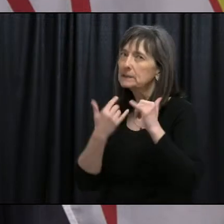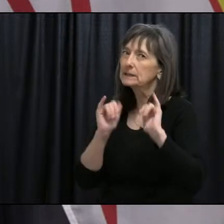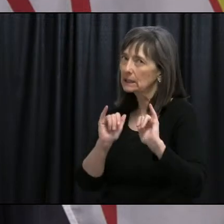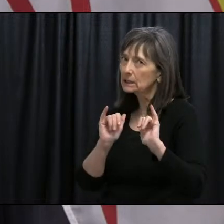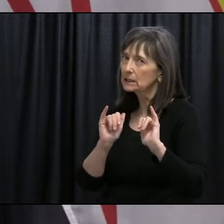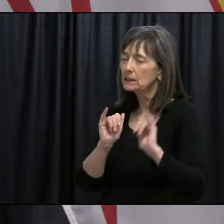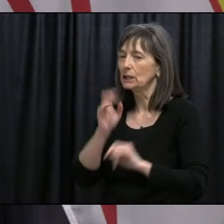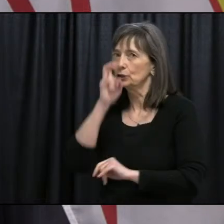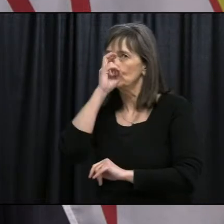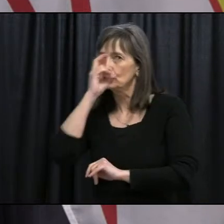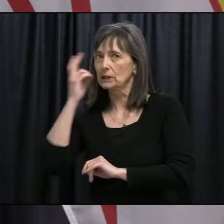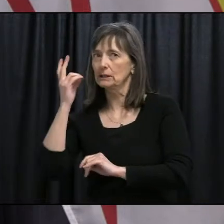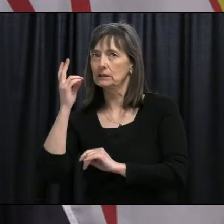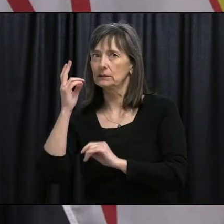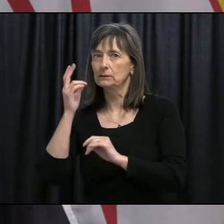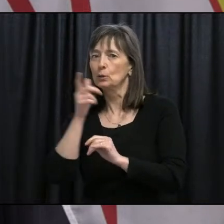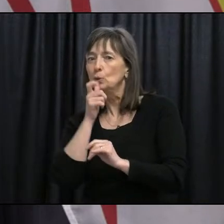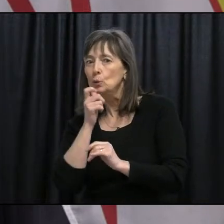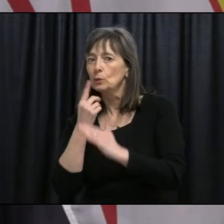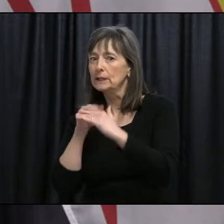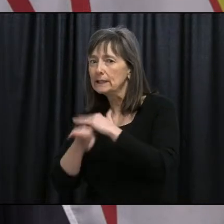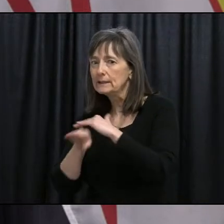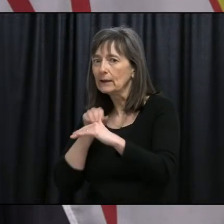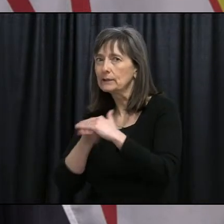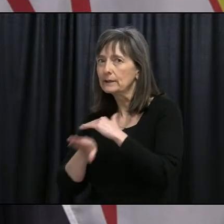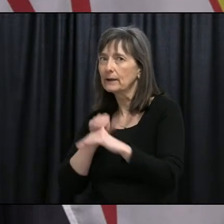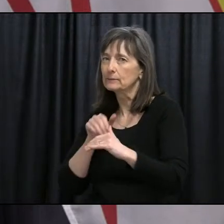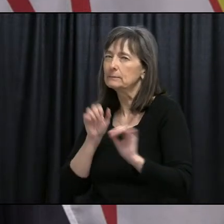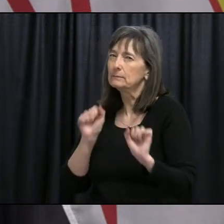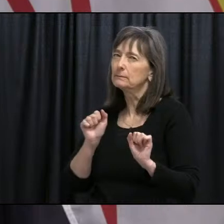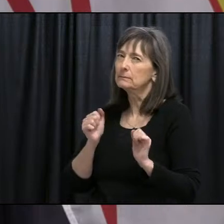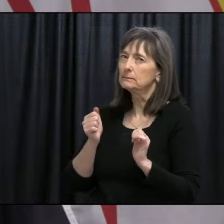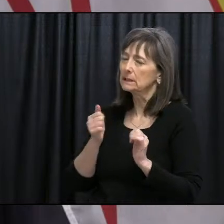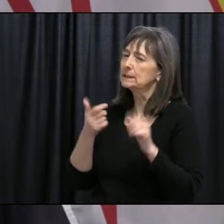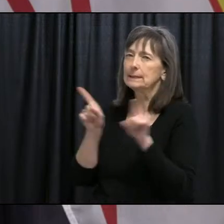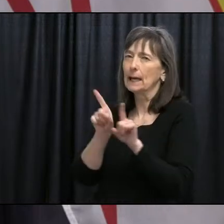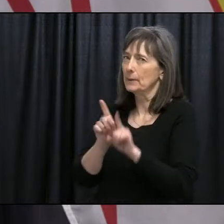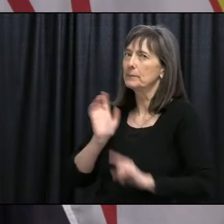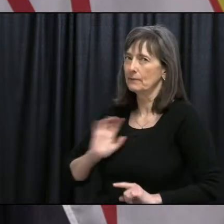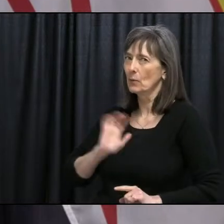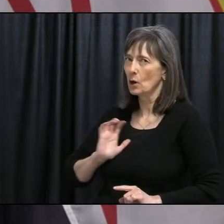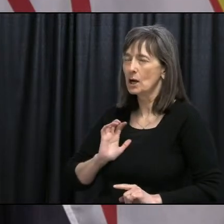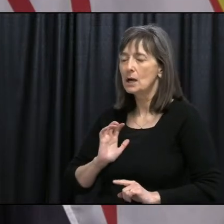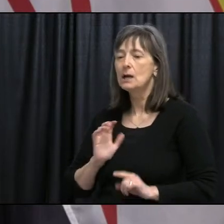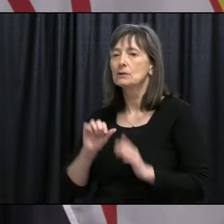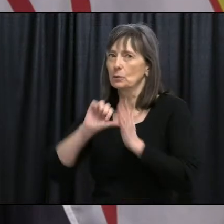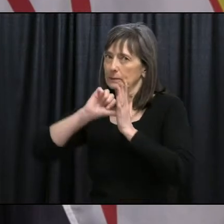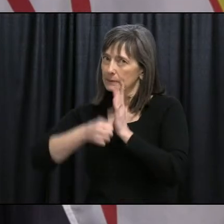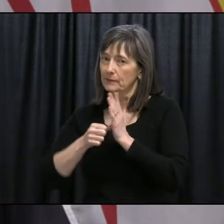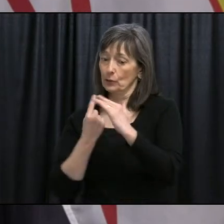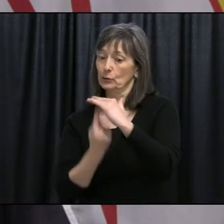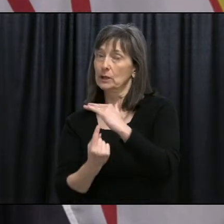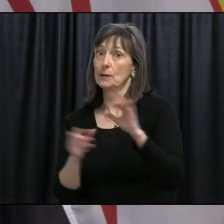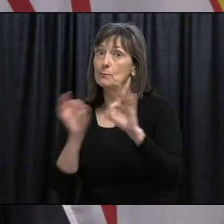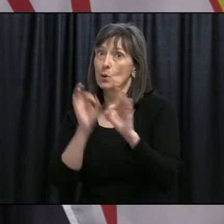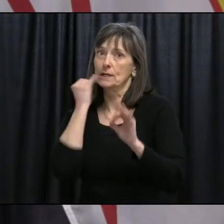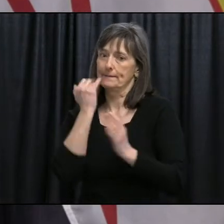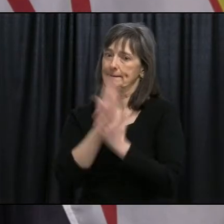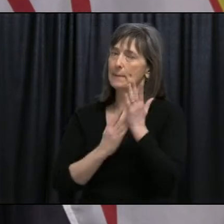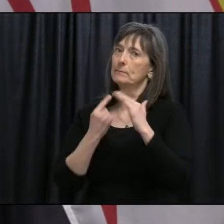So, that's the main thing with regard to the variants, certainly with regard to contacts